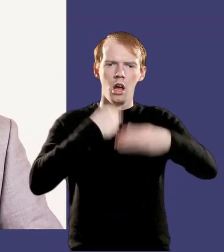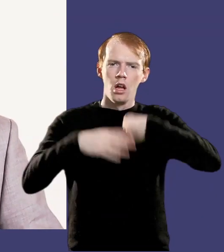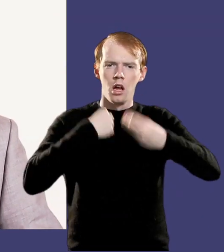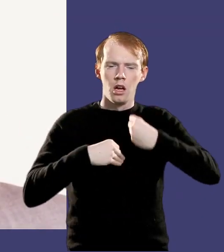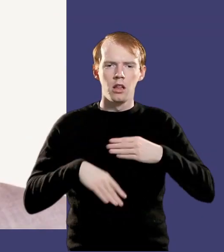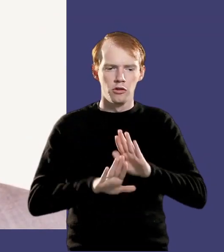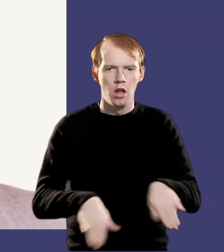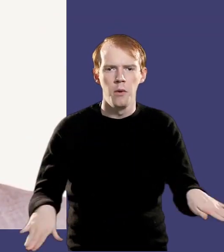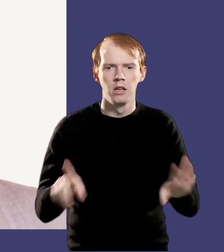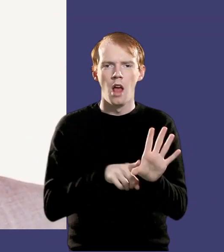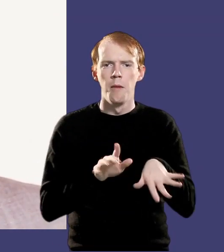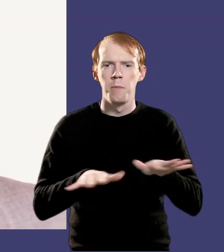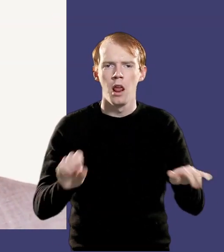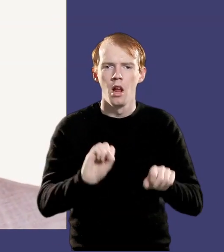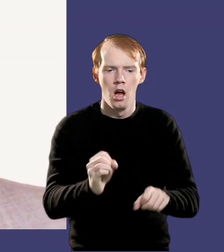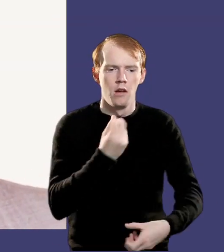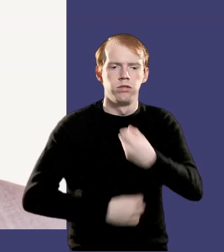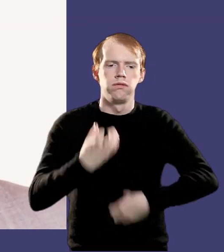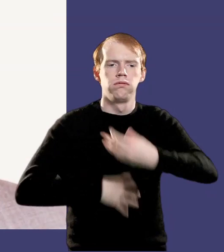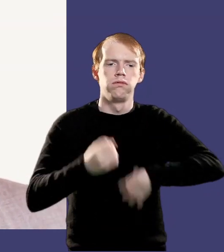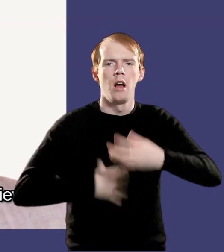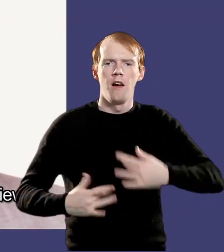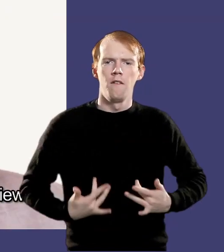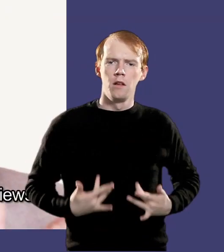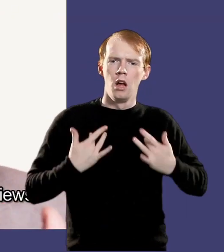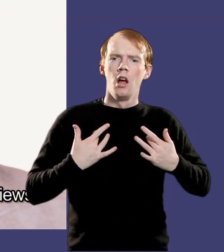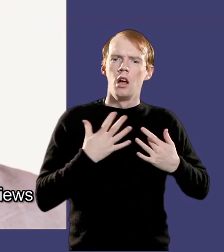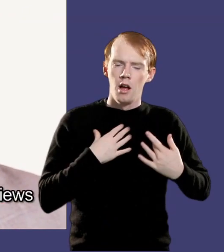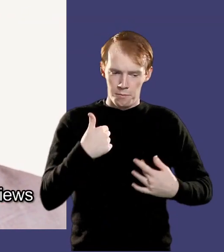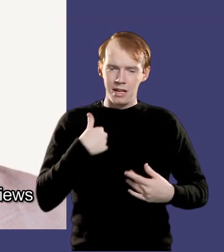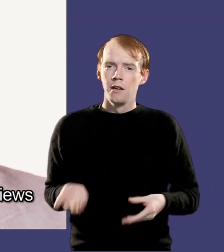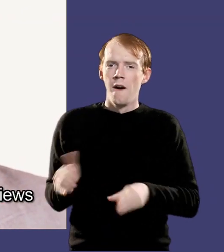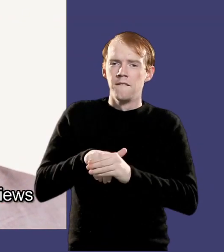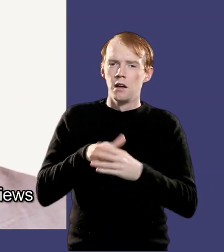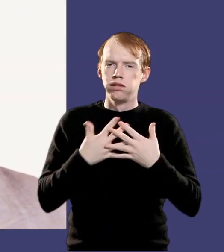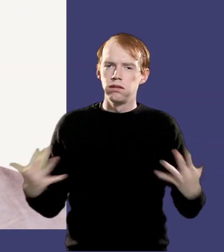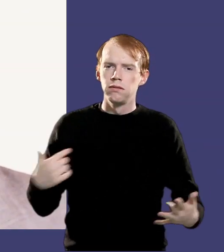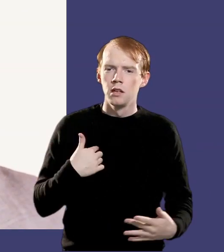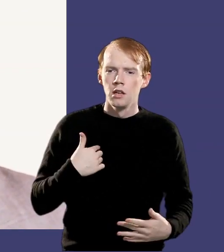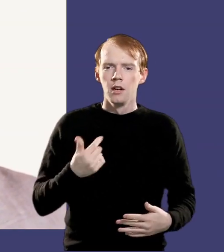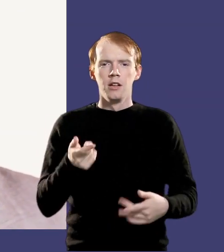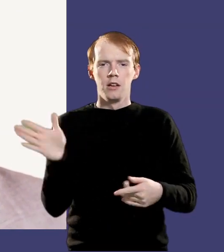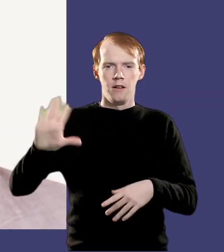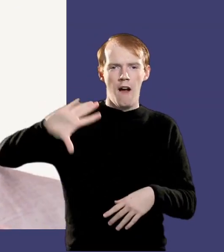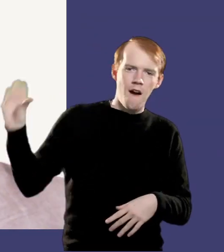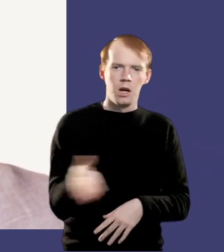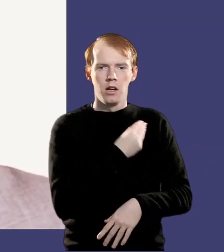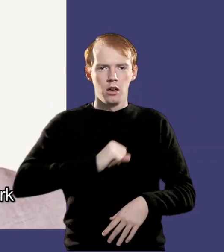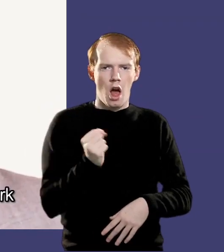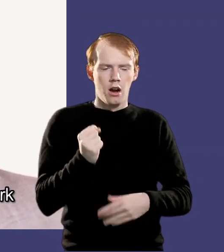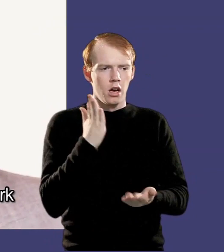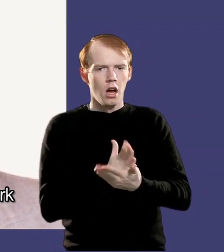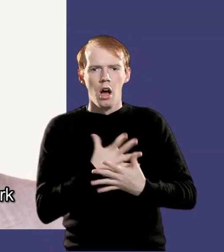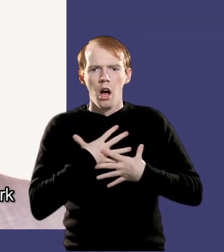was involved. Everyone can learn from the results of a right blether. Children and young people, that their views and opinions are listened to,